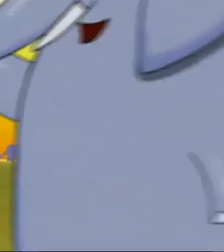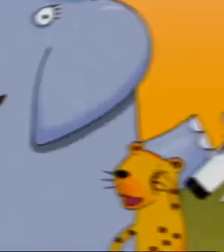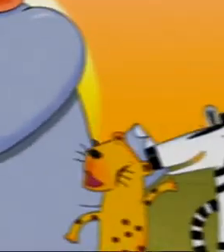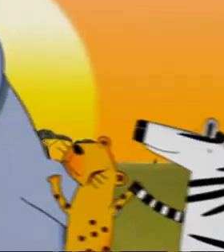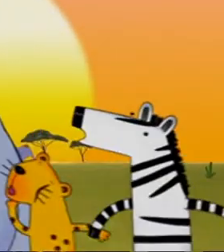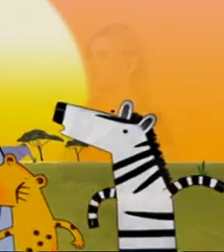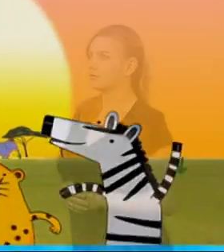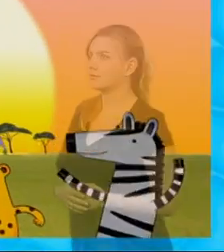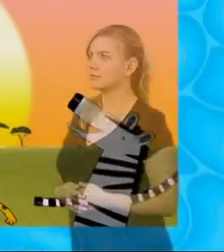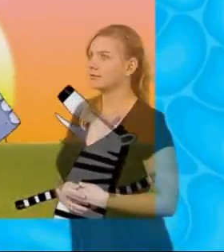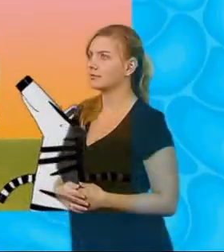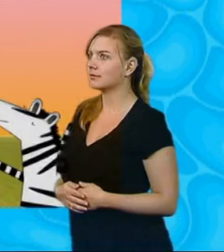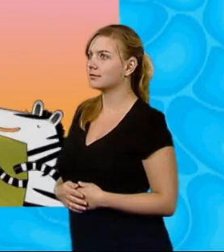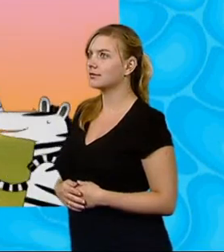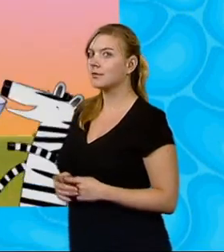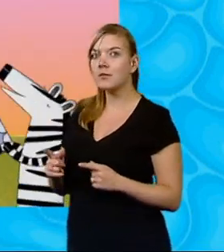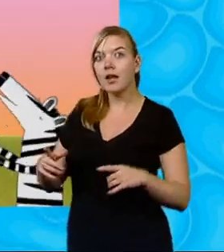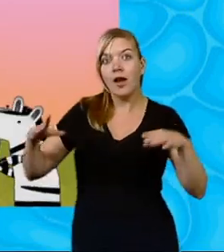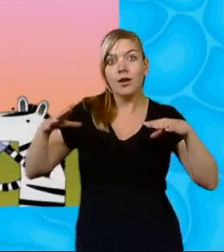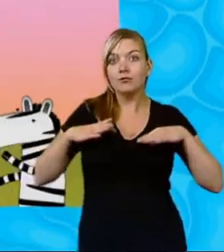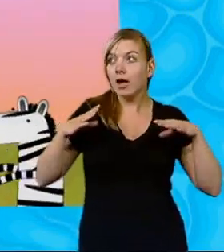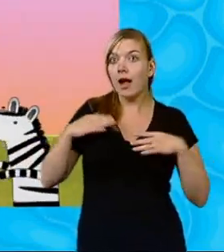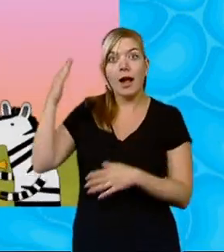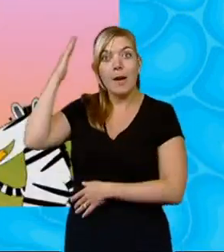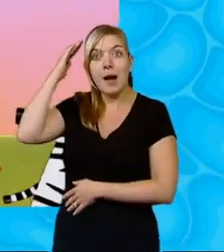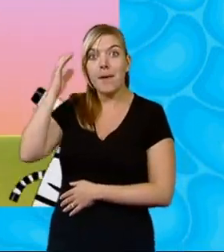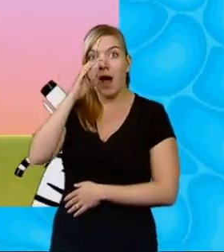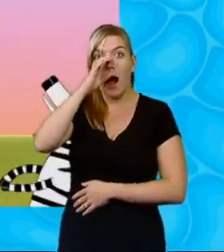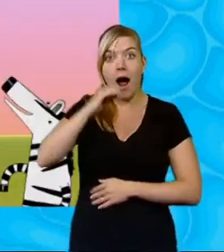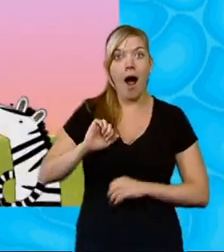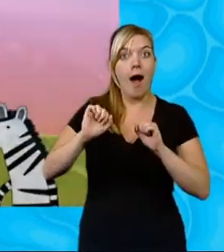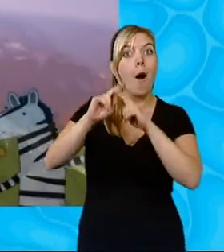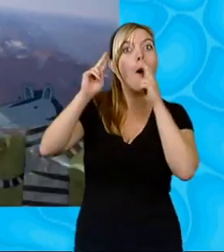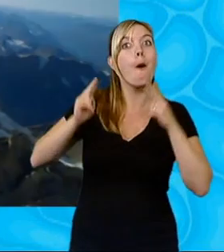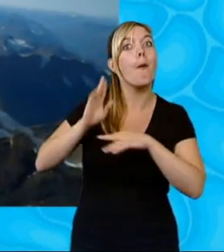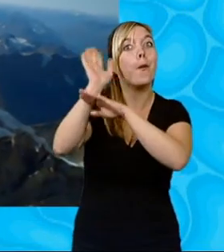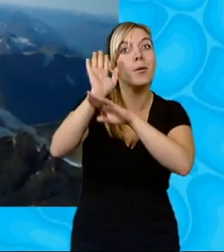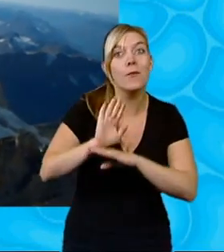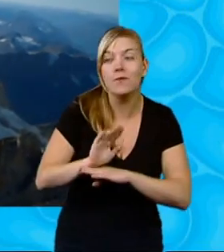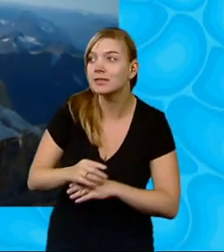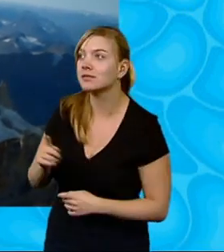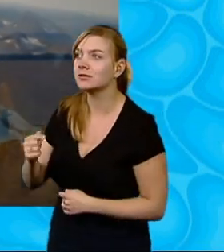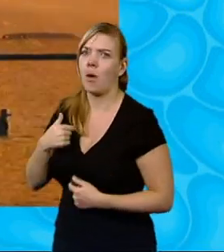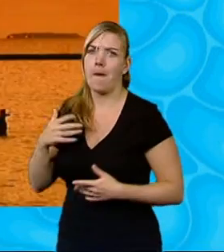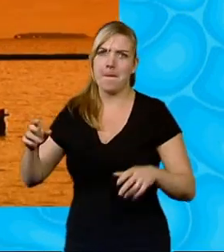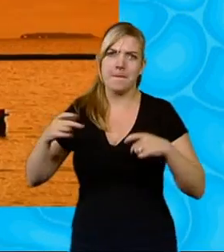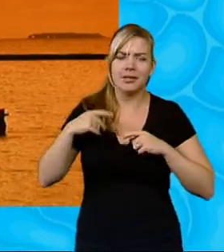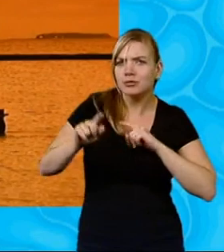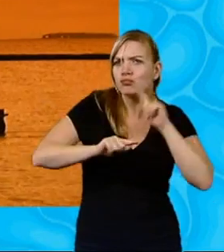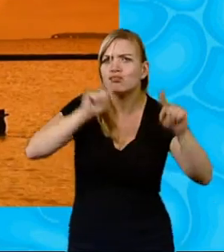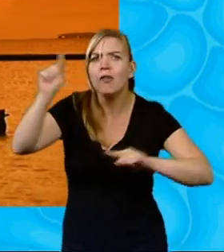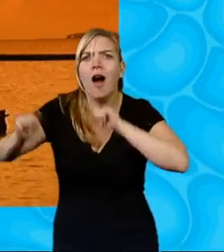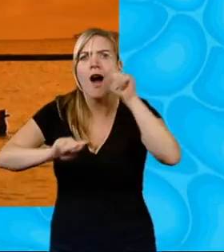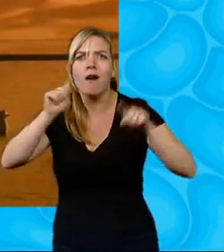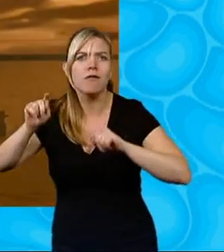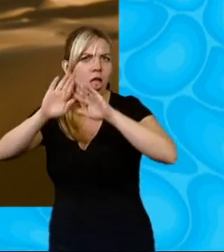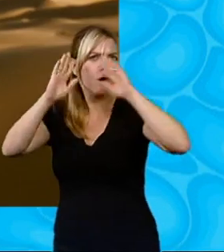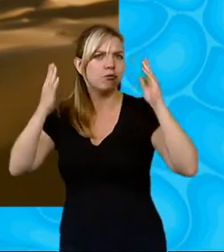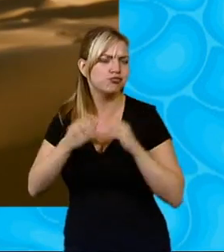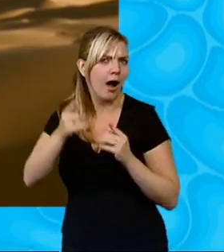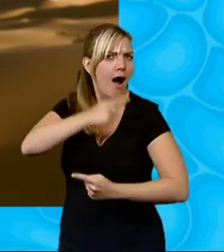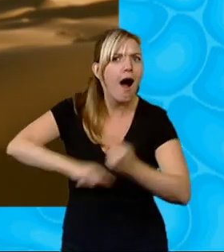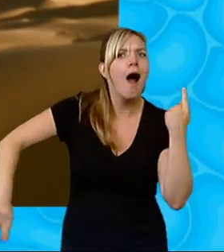It's time for Mama Mirabelle's home movies. In all my far-flung travels, round the world